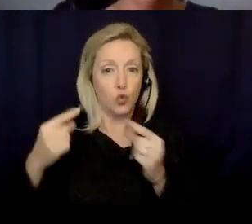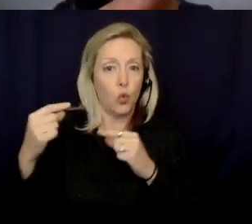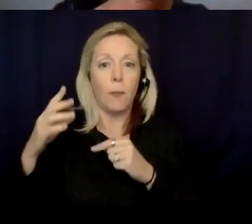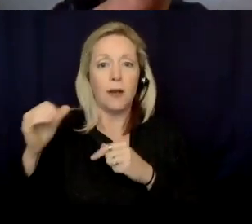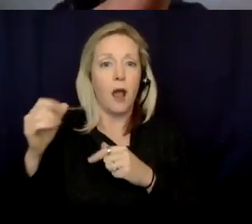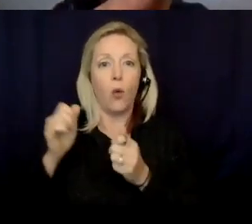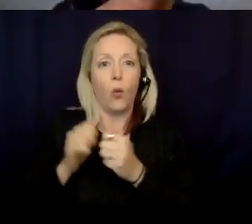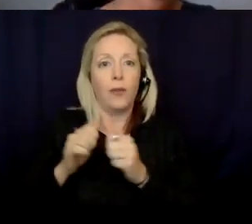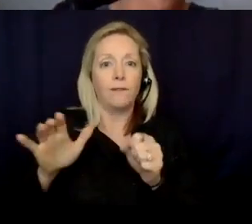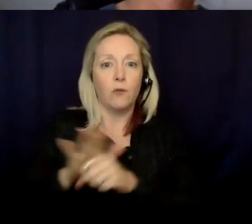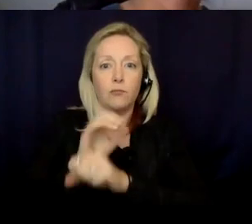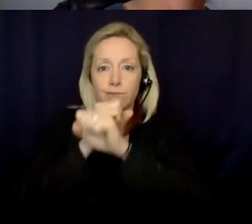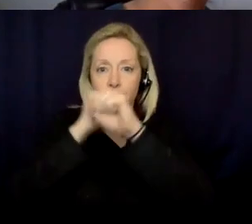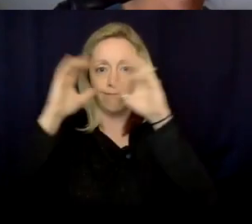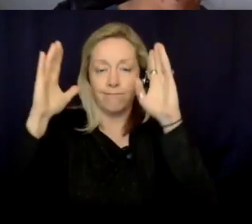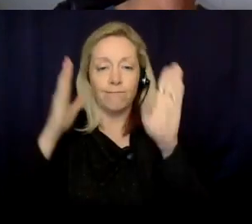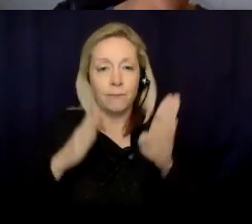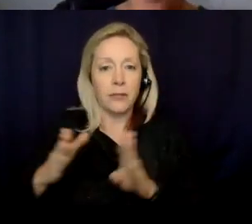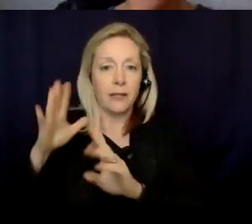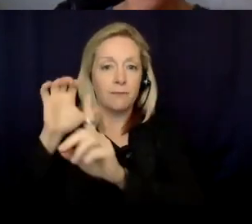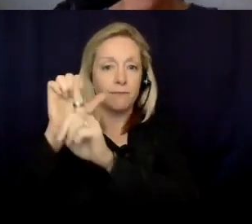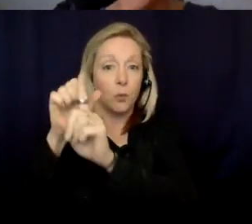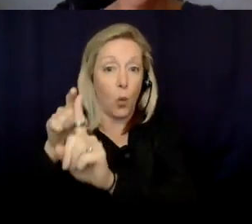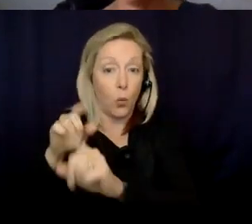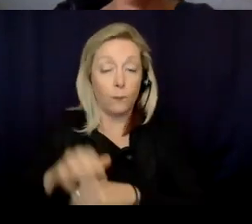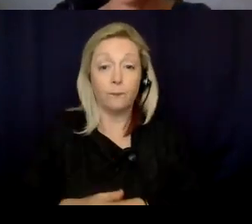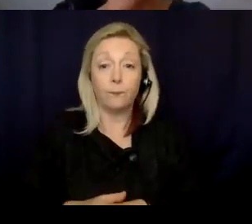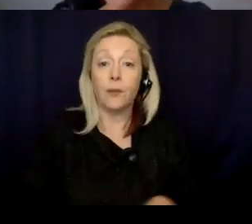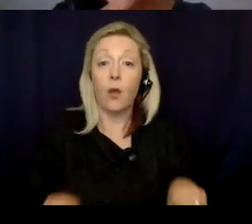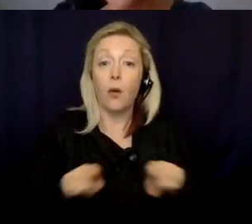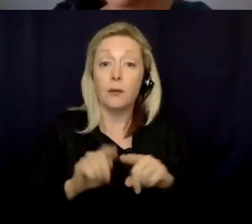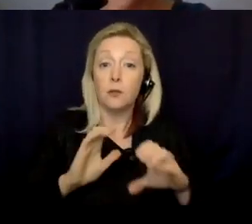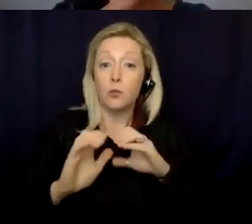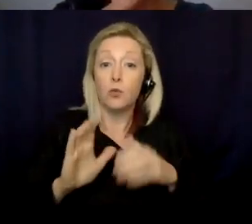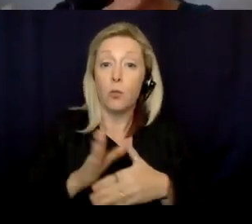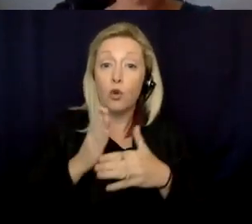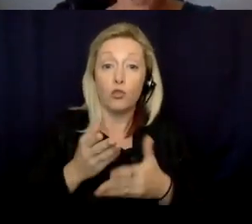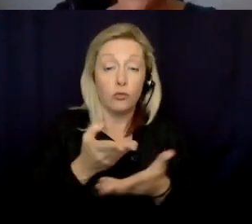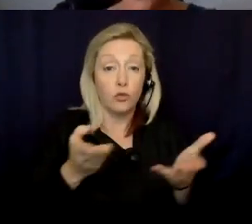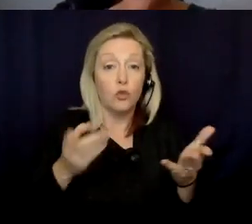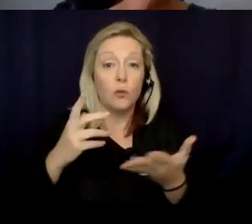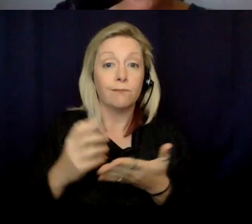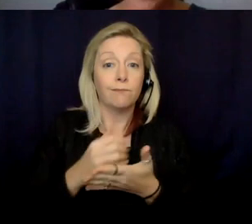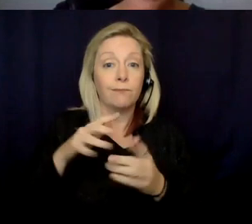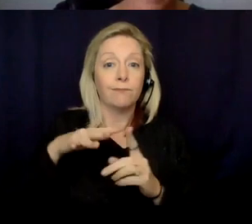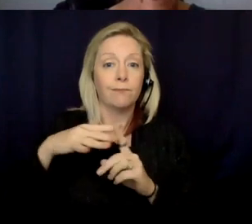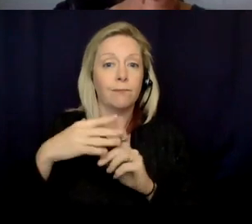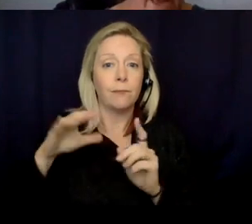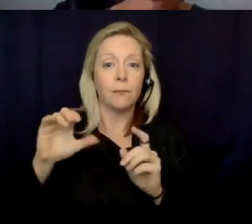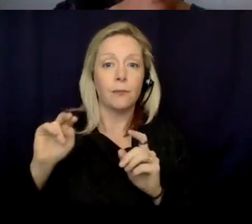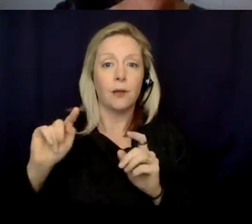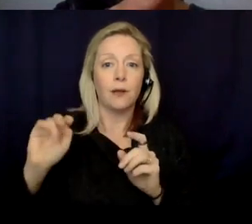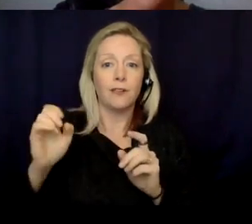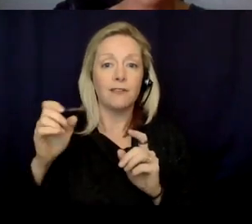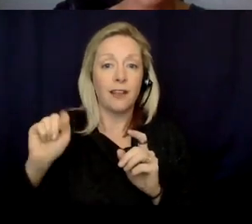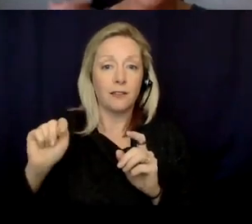obtaining that goal. The communication partner uses the context. So we're going to watch what they're doing and how